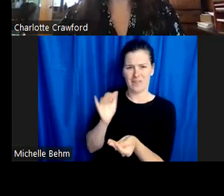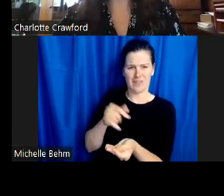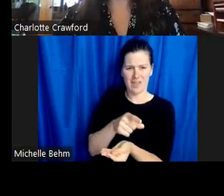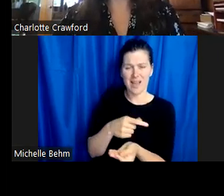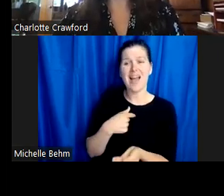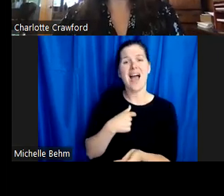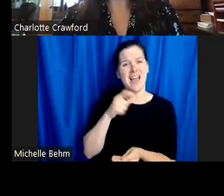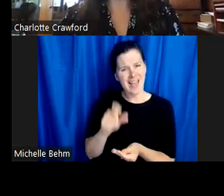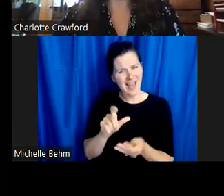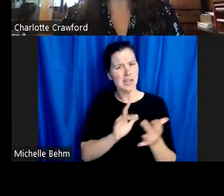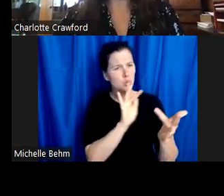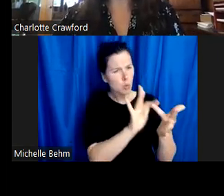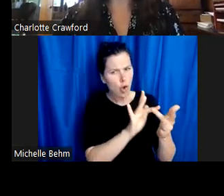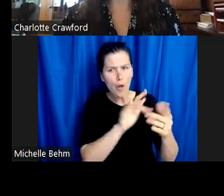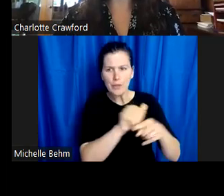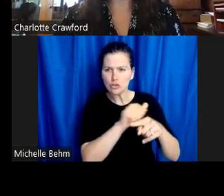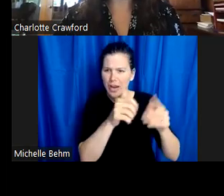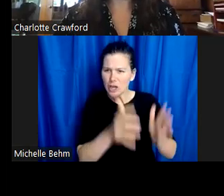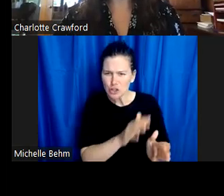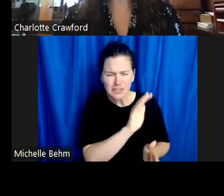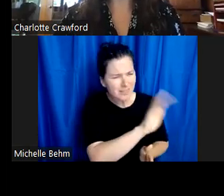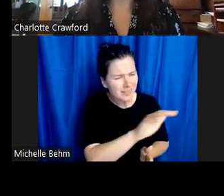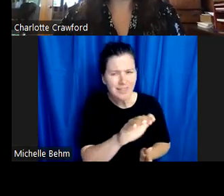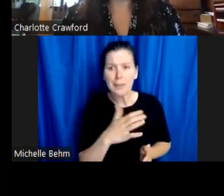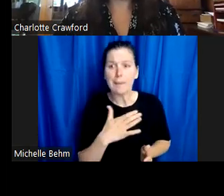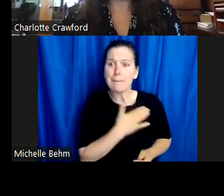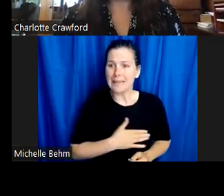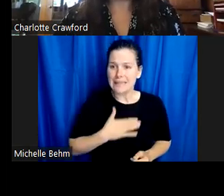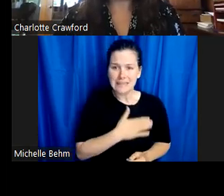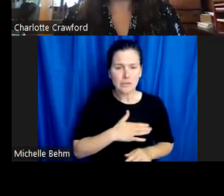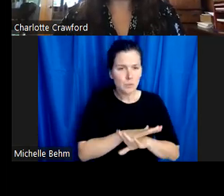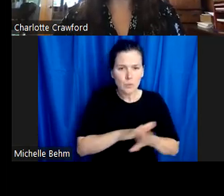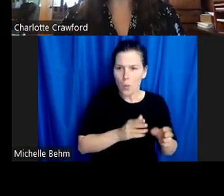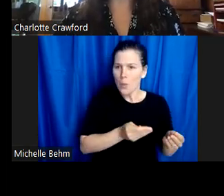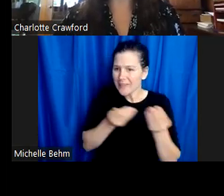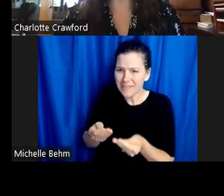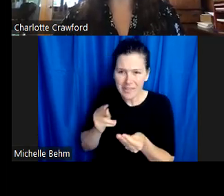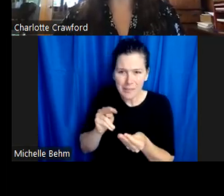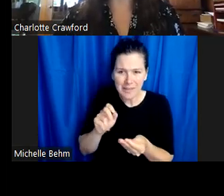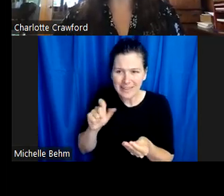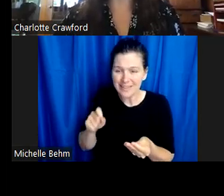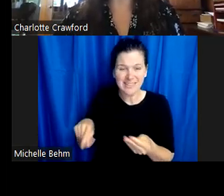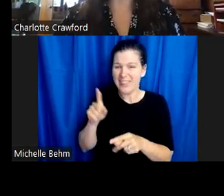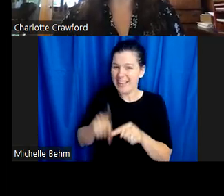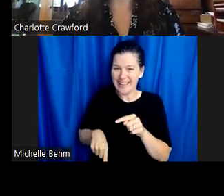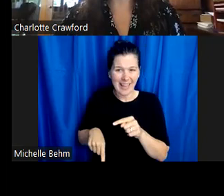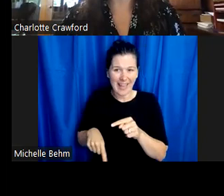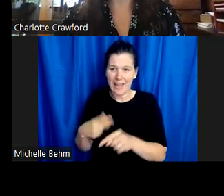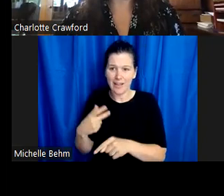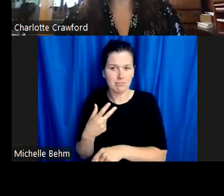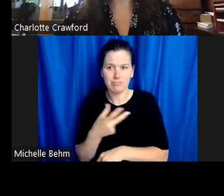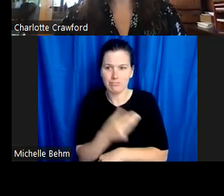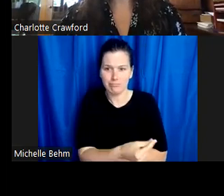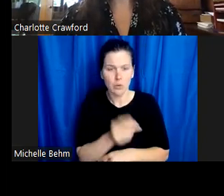call the people that were training them and say, please don't give them the needles. They can't administer it. They'll lose their